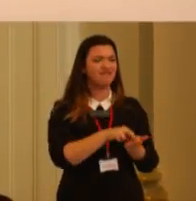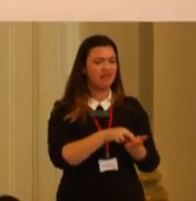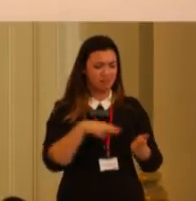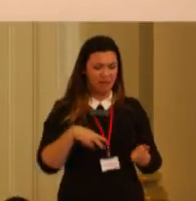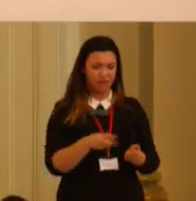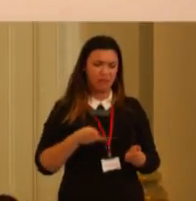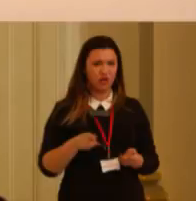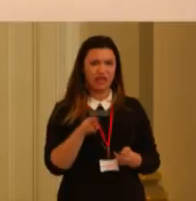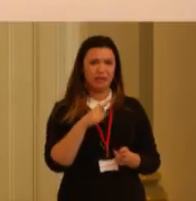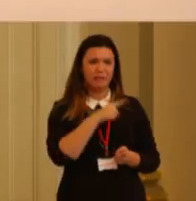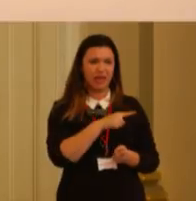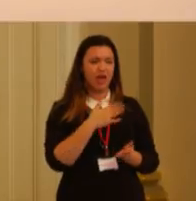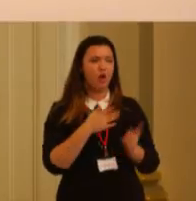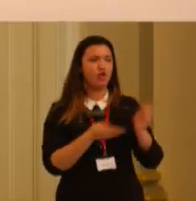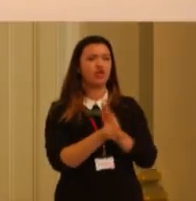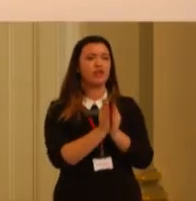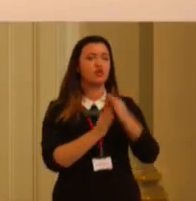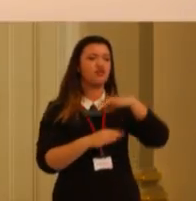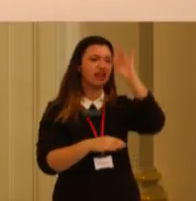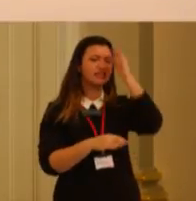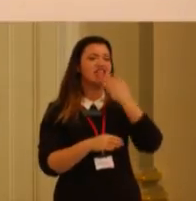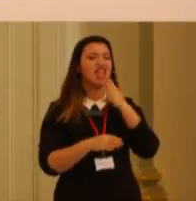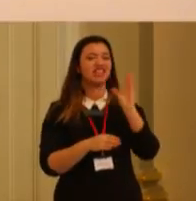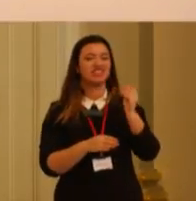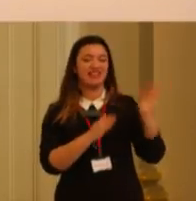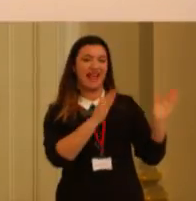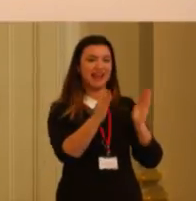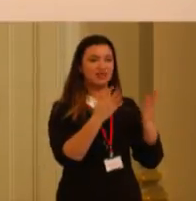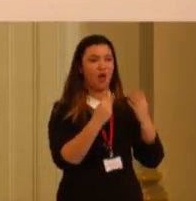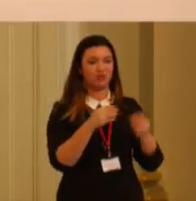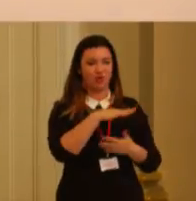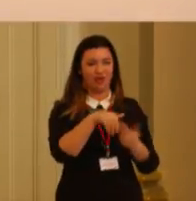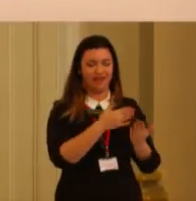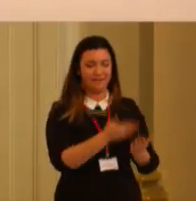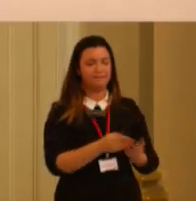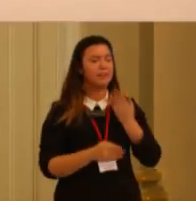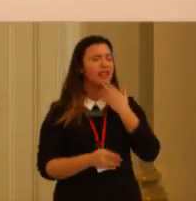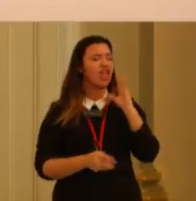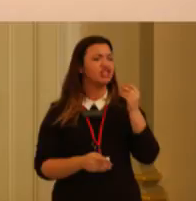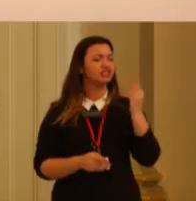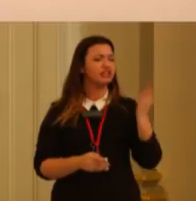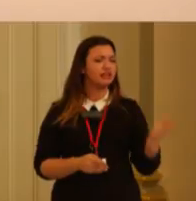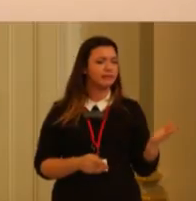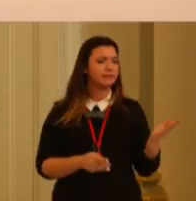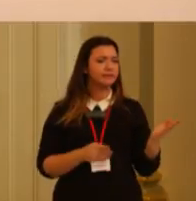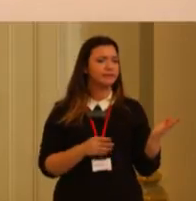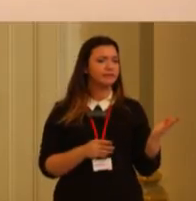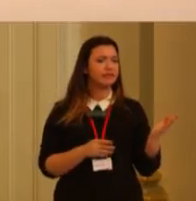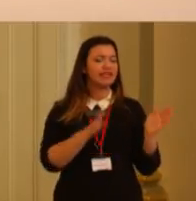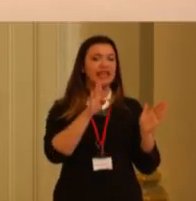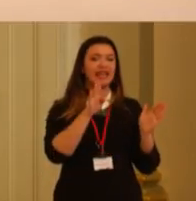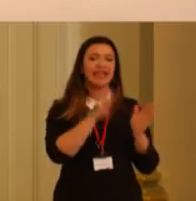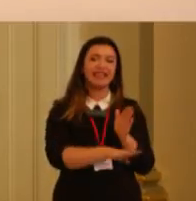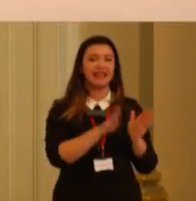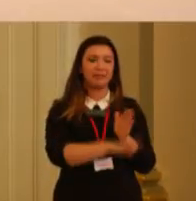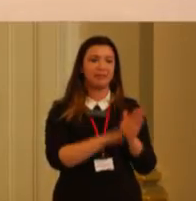the tram operating company and young people had an issue between themselves. Young